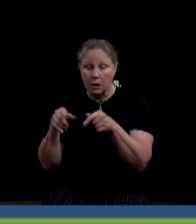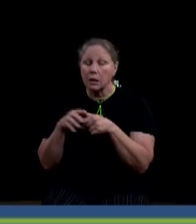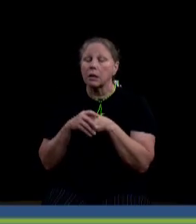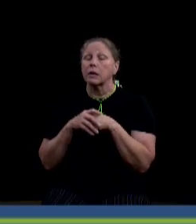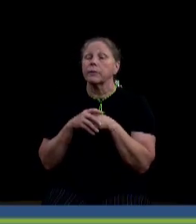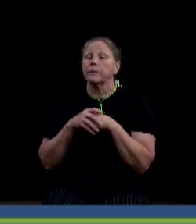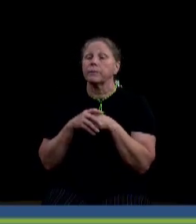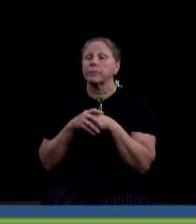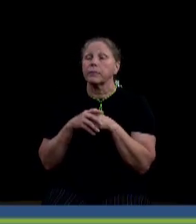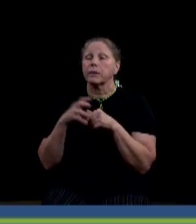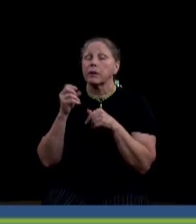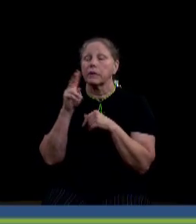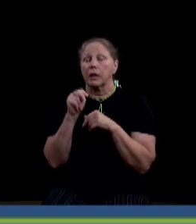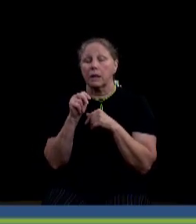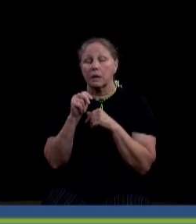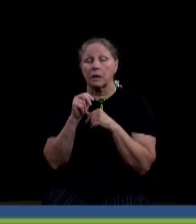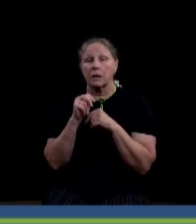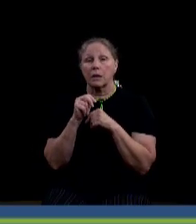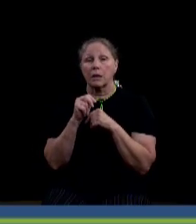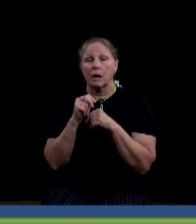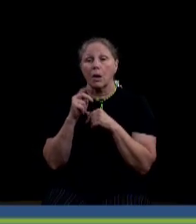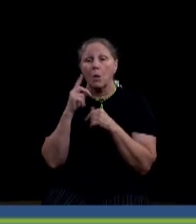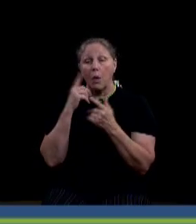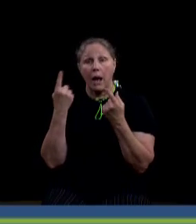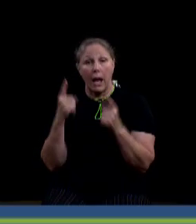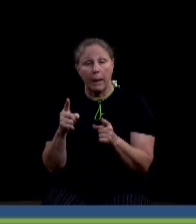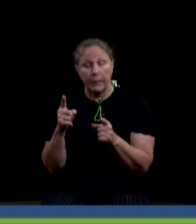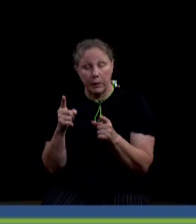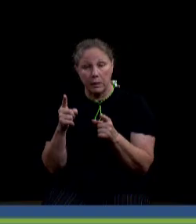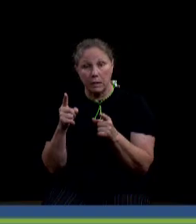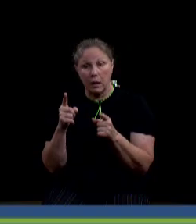trend that followed the